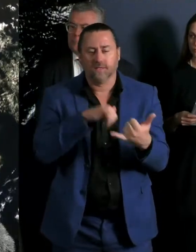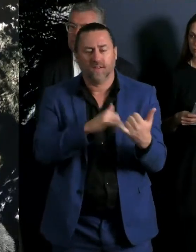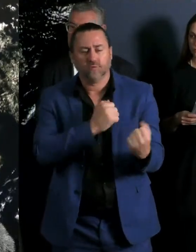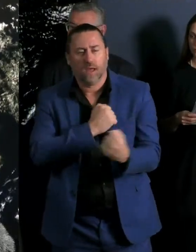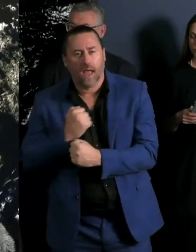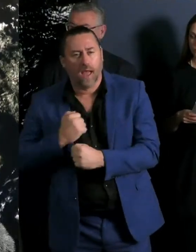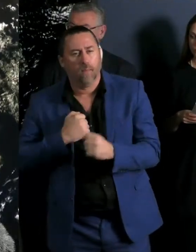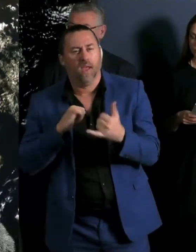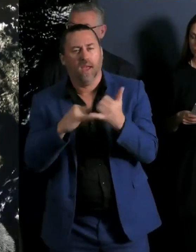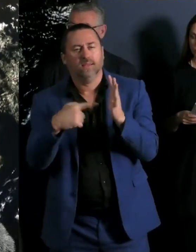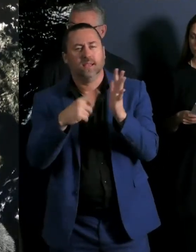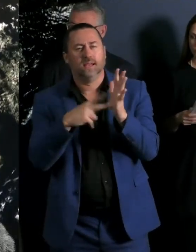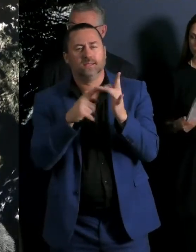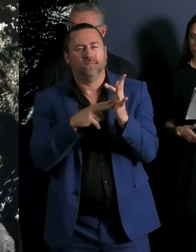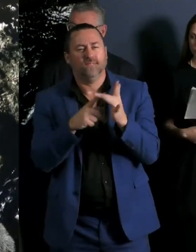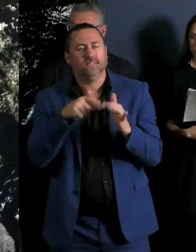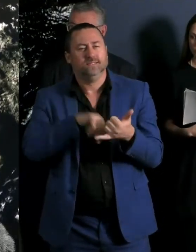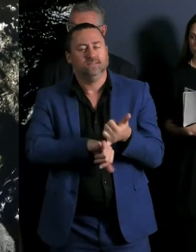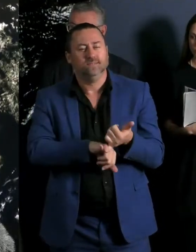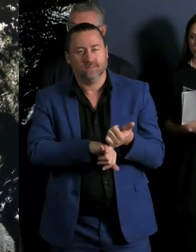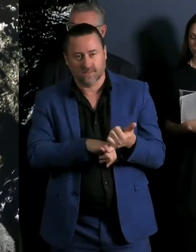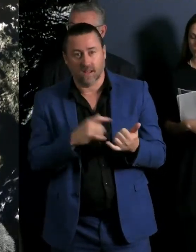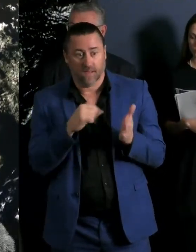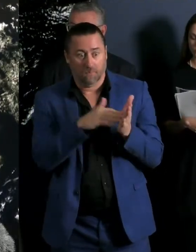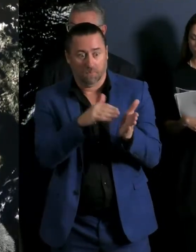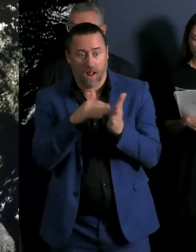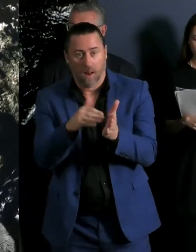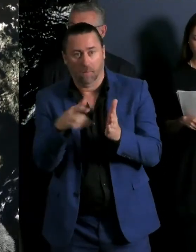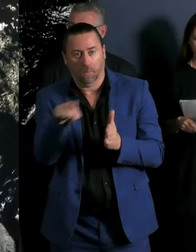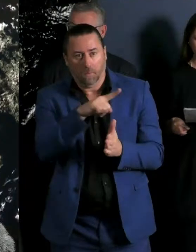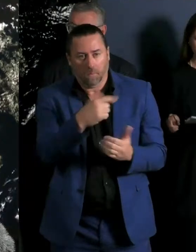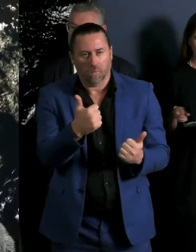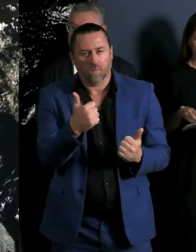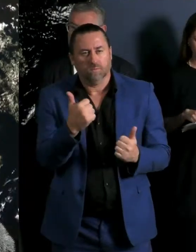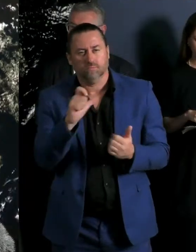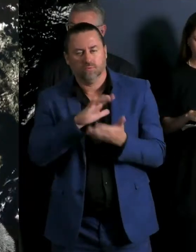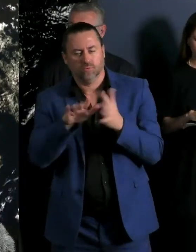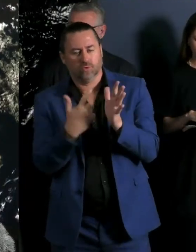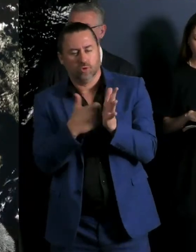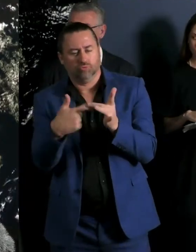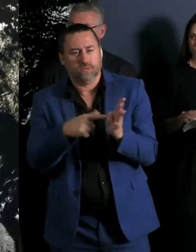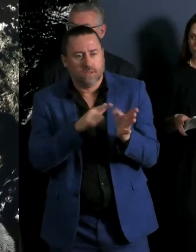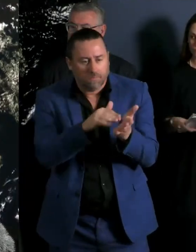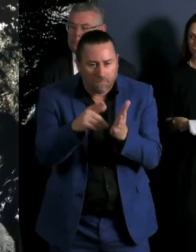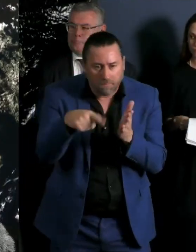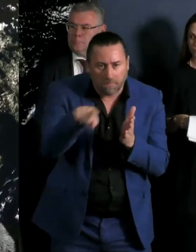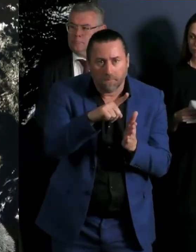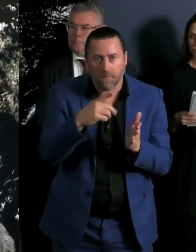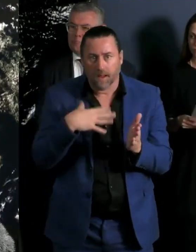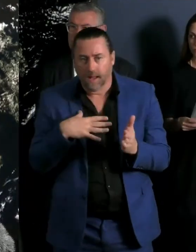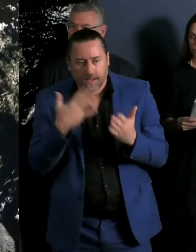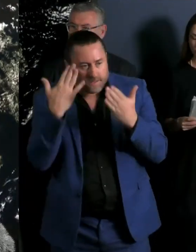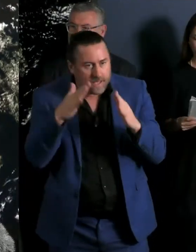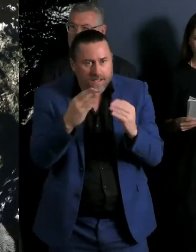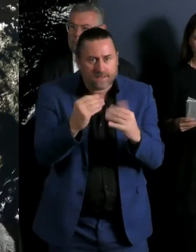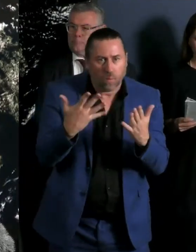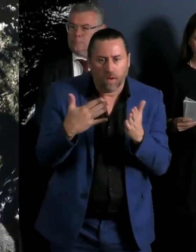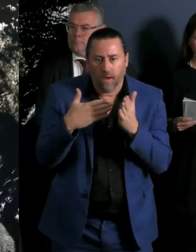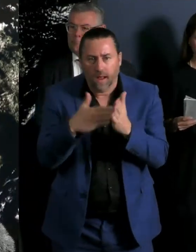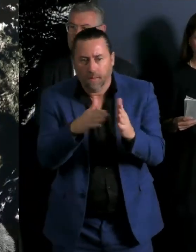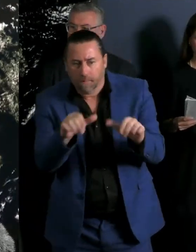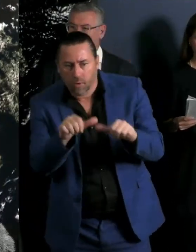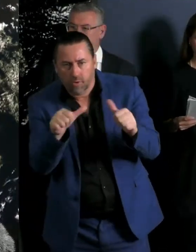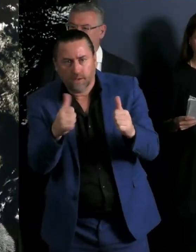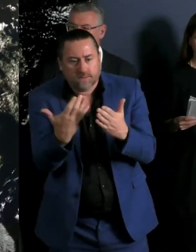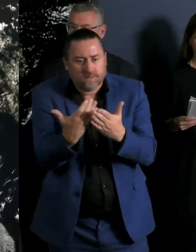with vulnerable people in those affected areas to make sure they know they can access temporary accommodation and that they know